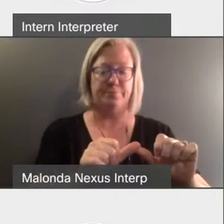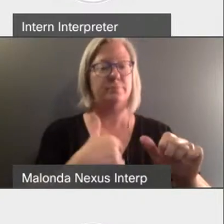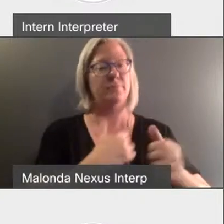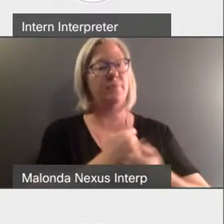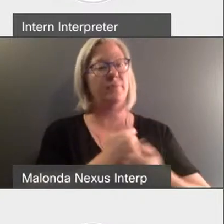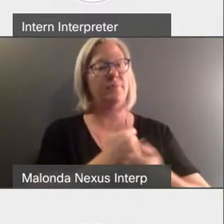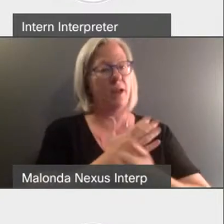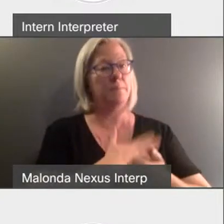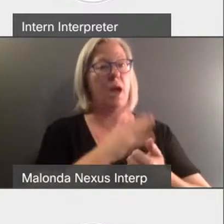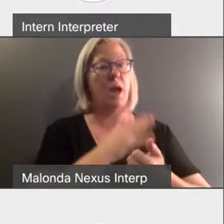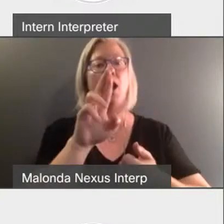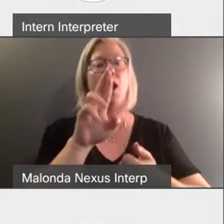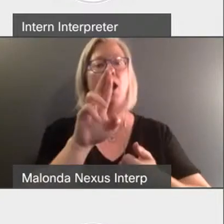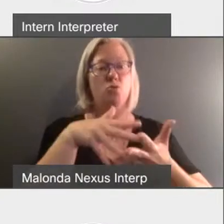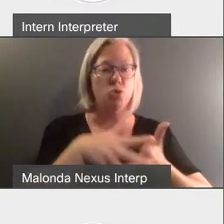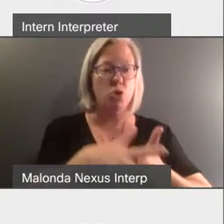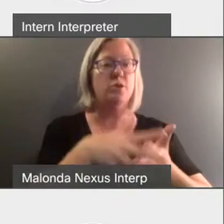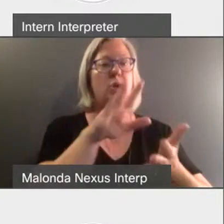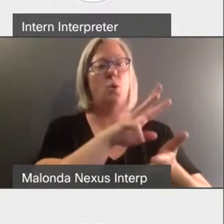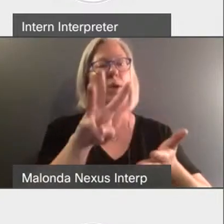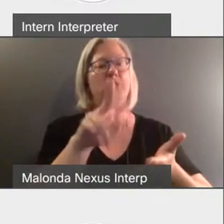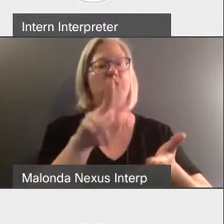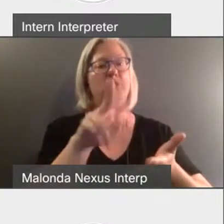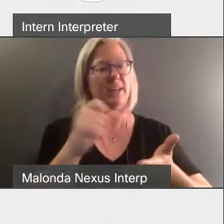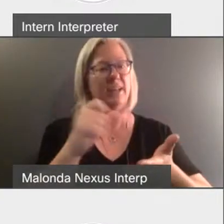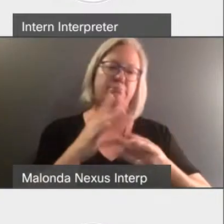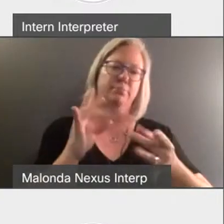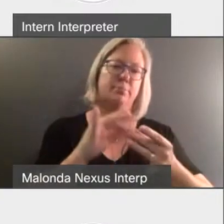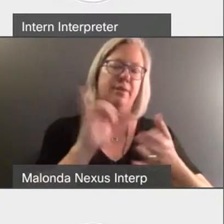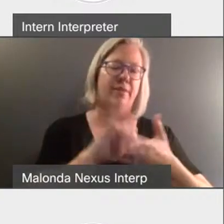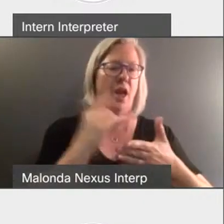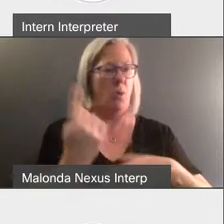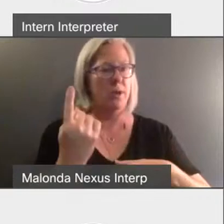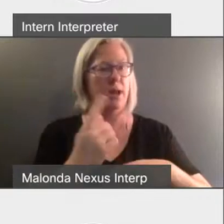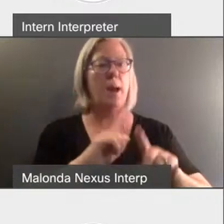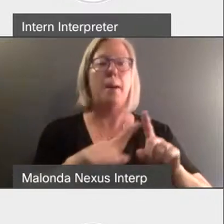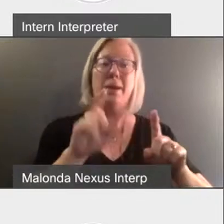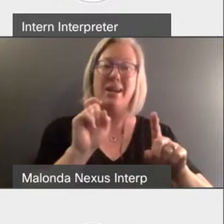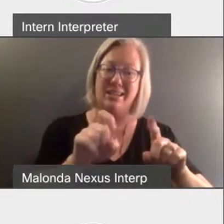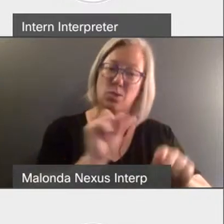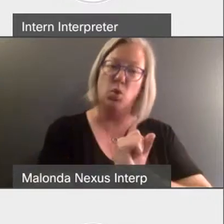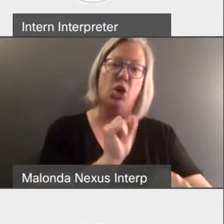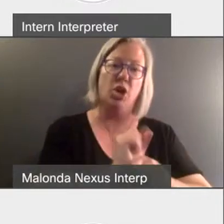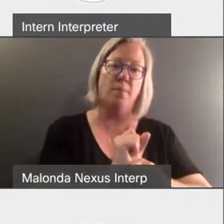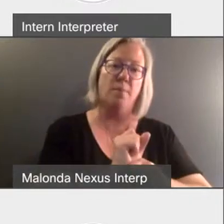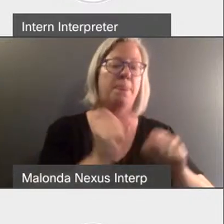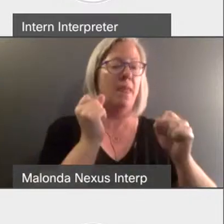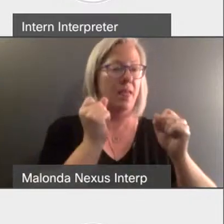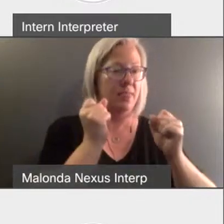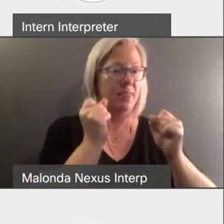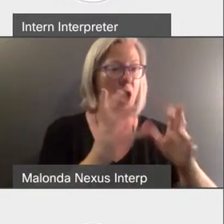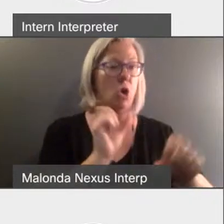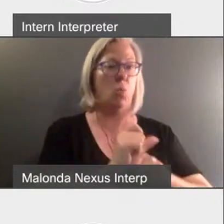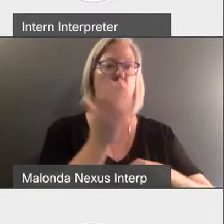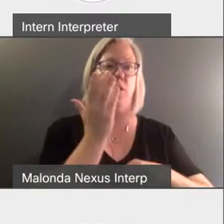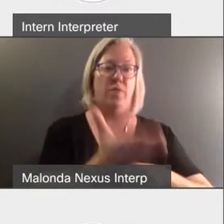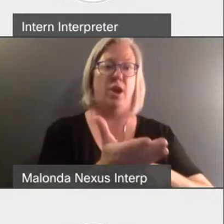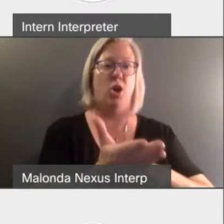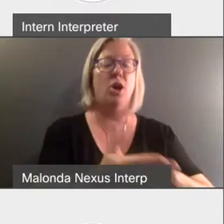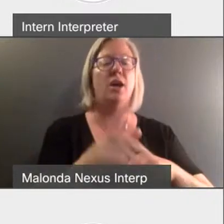my roots in Western Kansas. I talk about it all the time, but there's work to be done. There's a lot of work there to be done